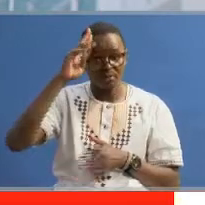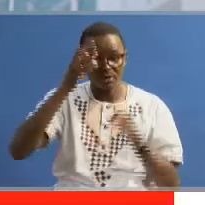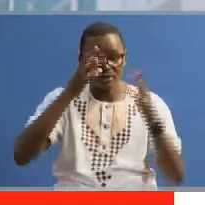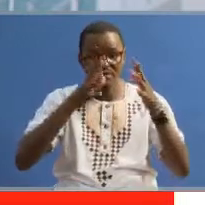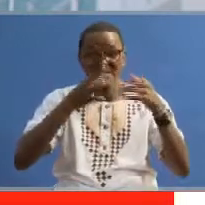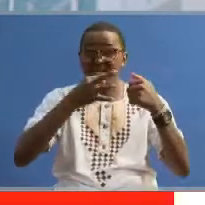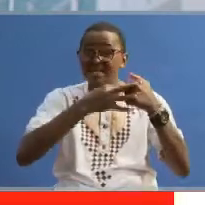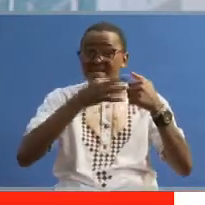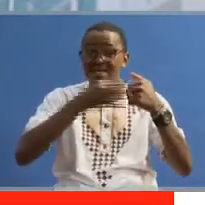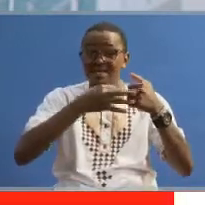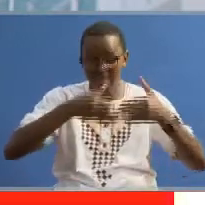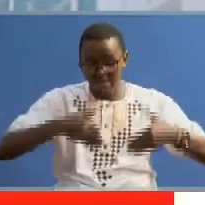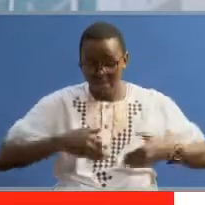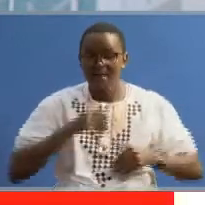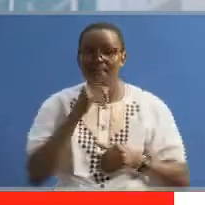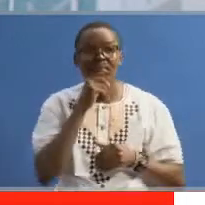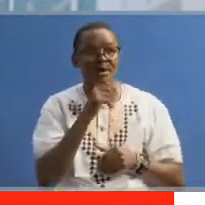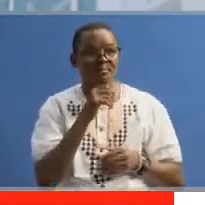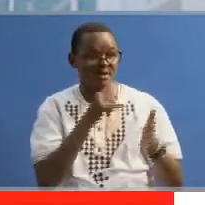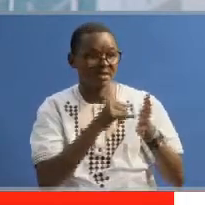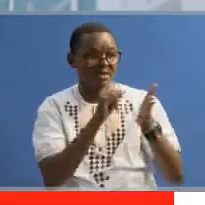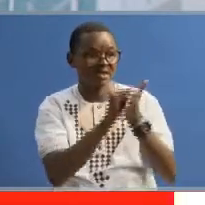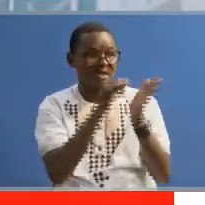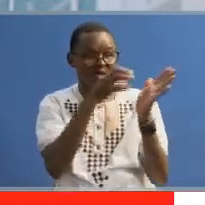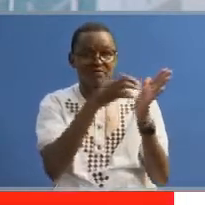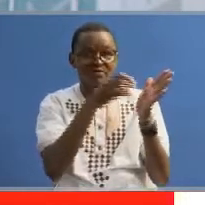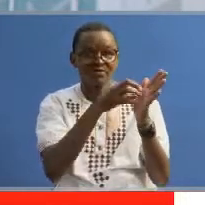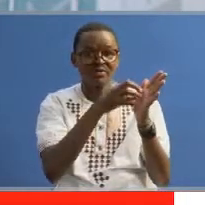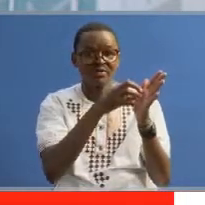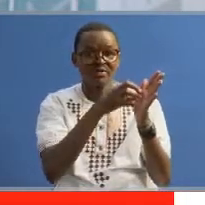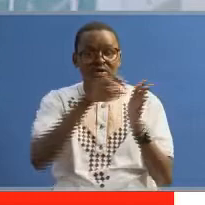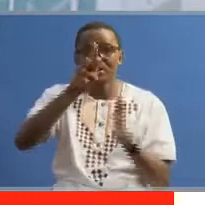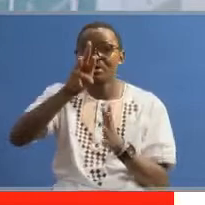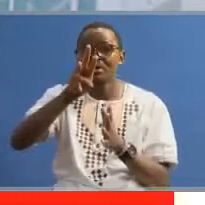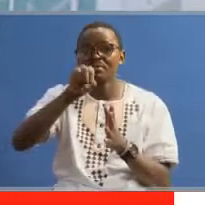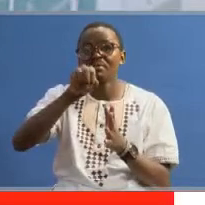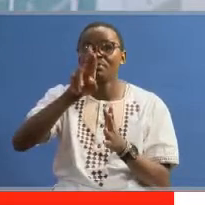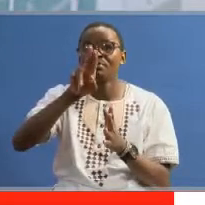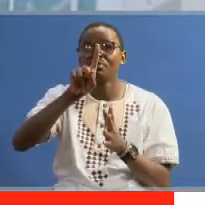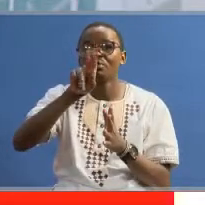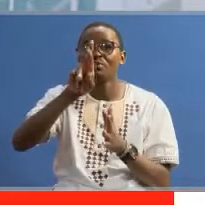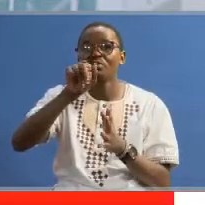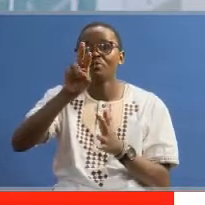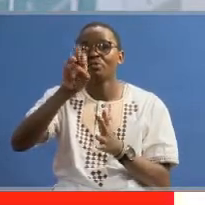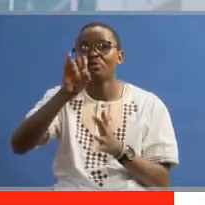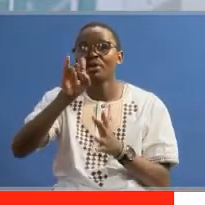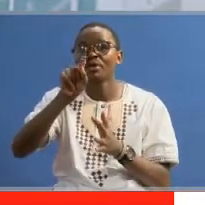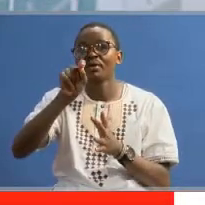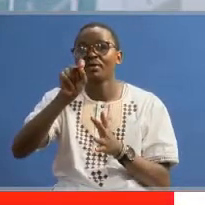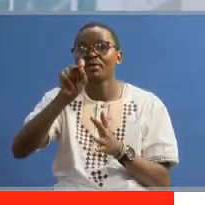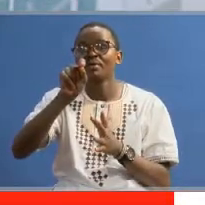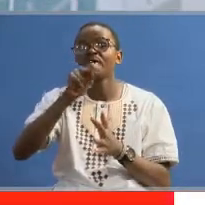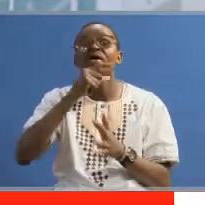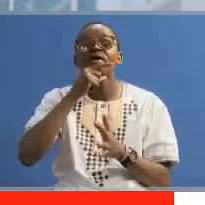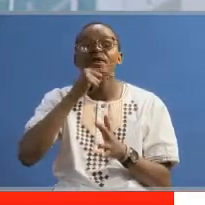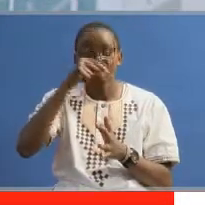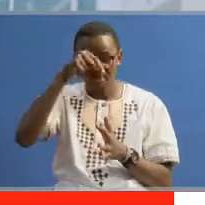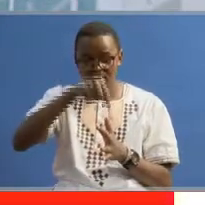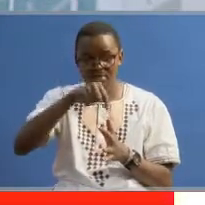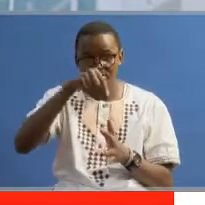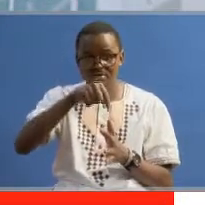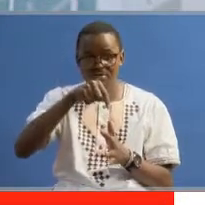killed 8 young men. It is, that case is famous, it's called the Mukuru 8. Very young men. The dad was there today